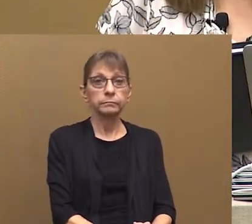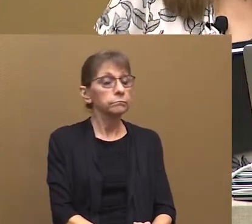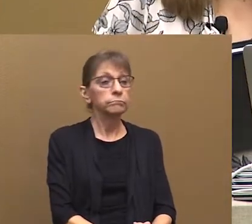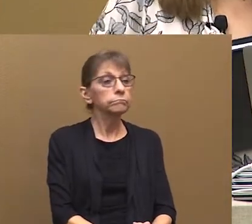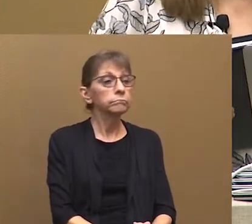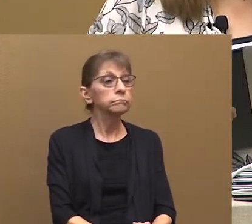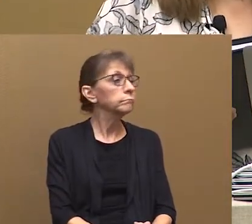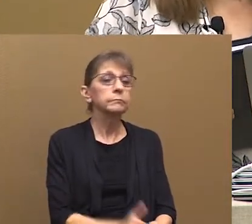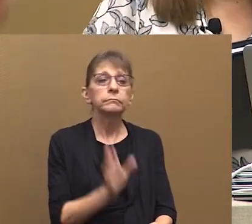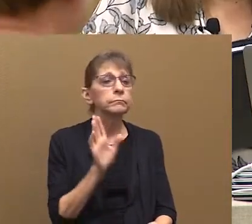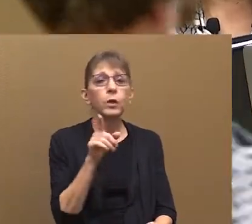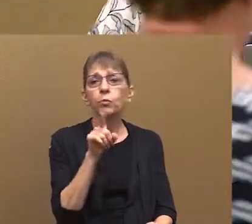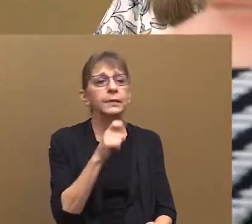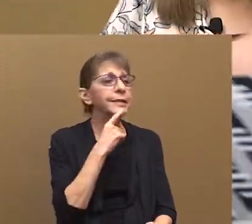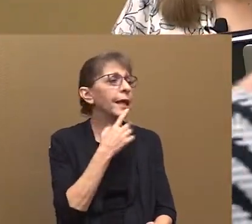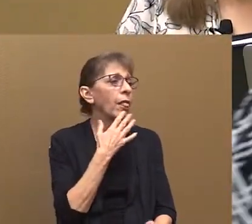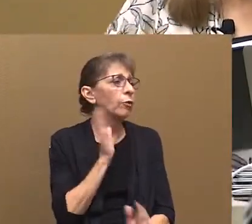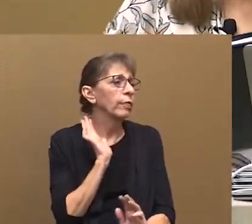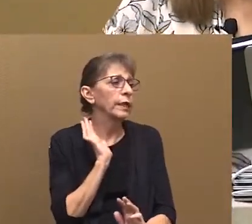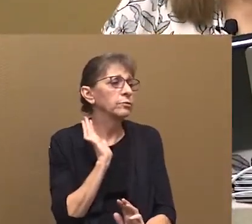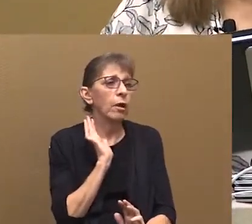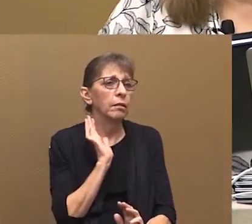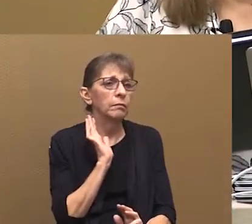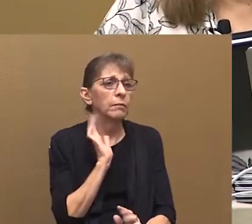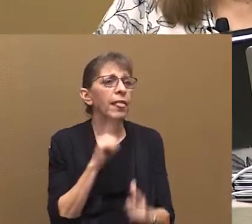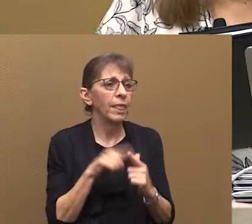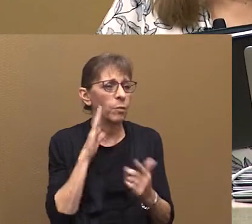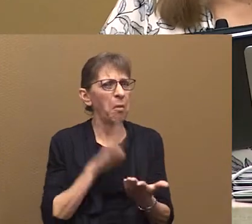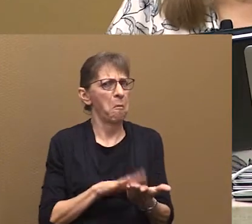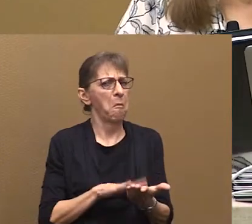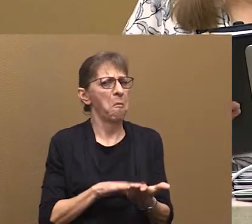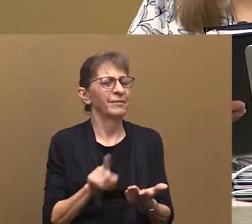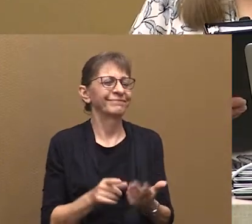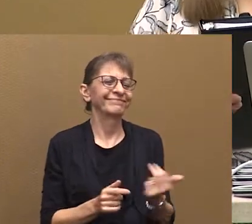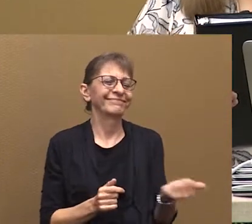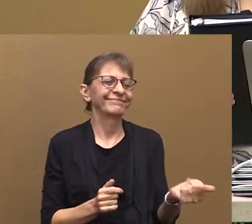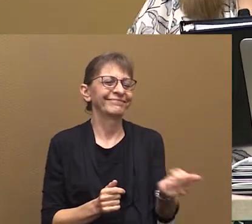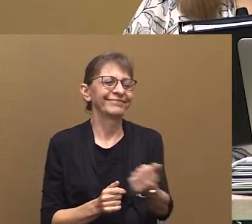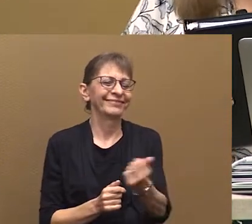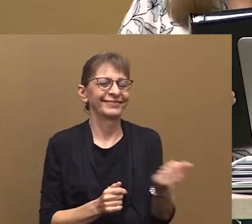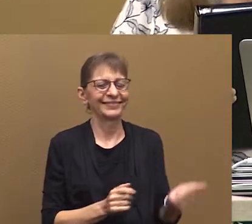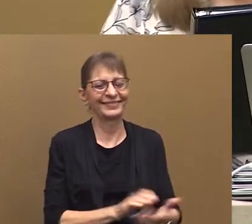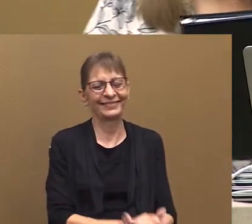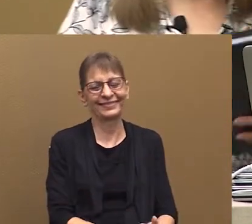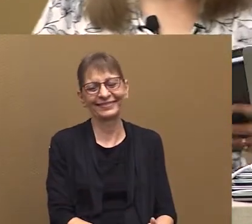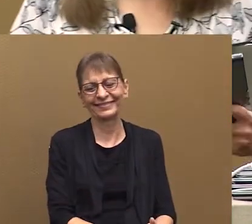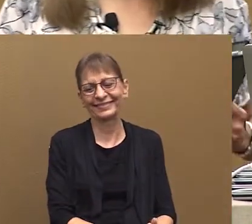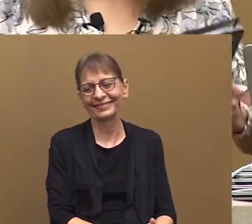All you're going to have to do is say a color, and then we'll applaud you.